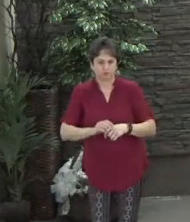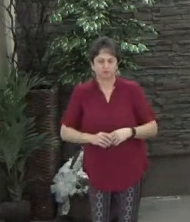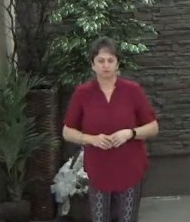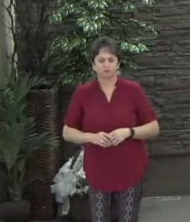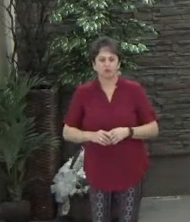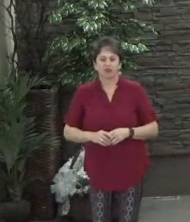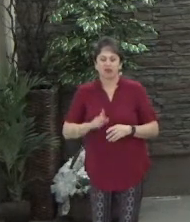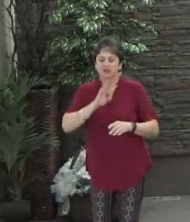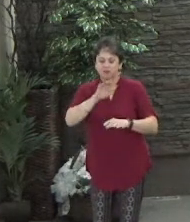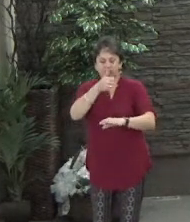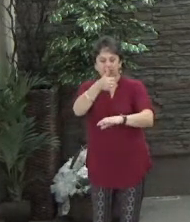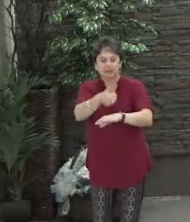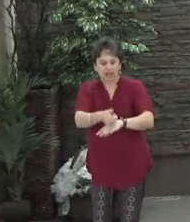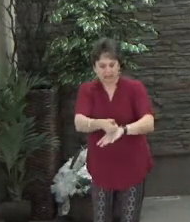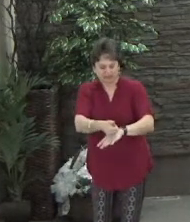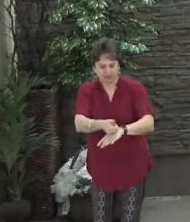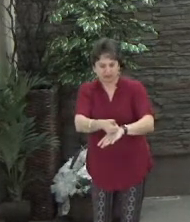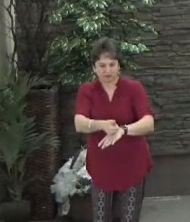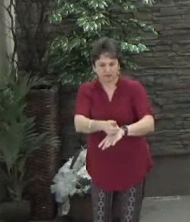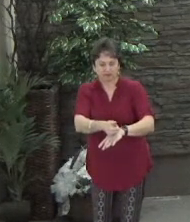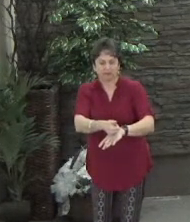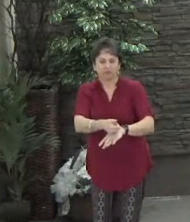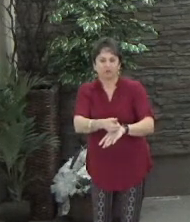And it's being laid,